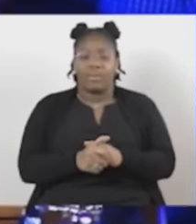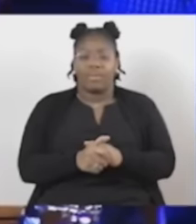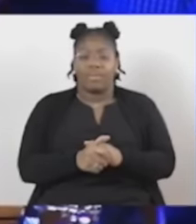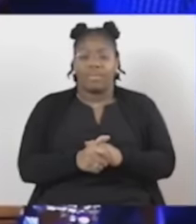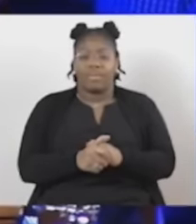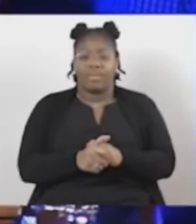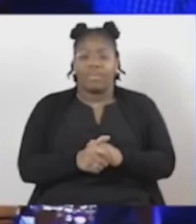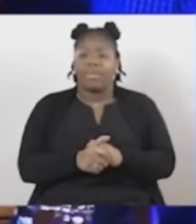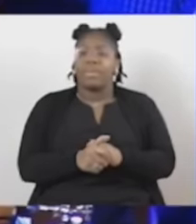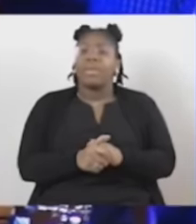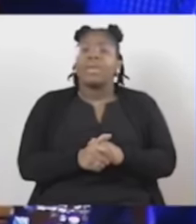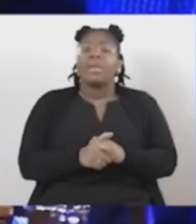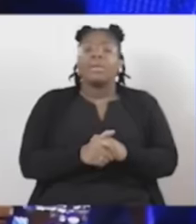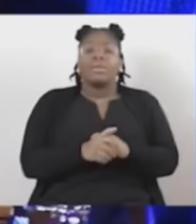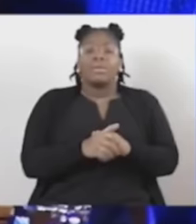things not seen.